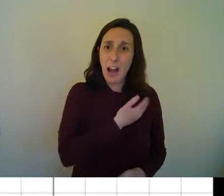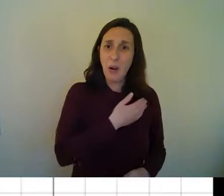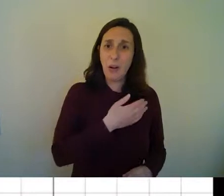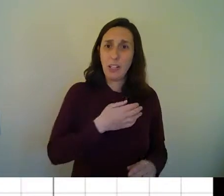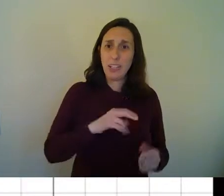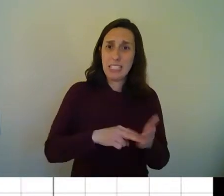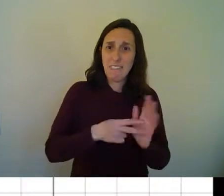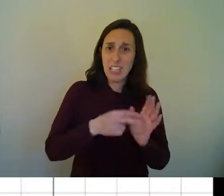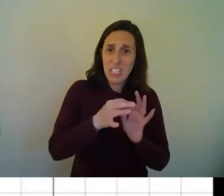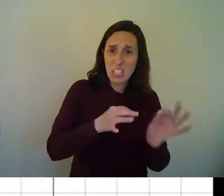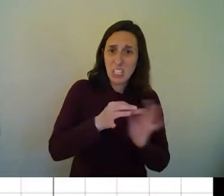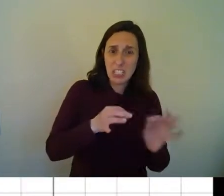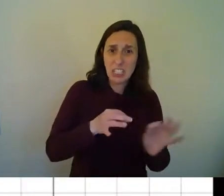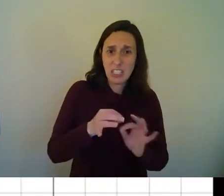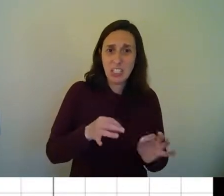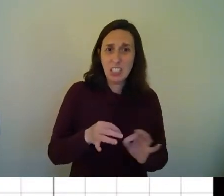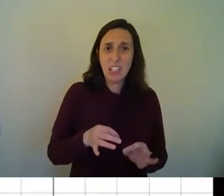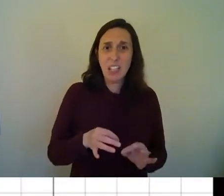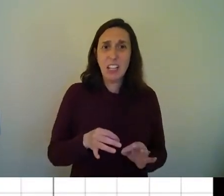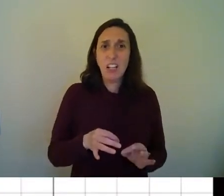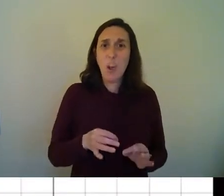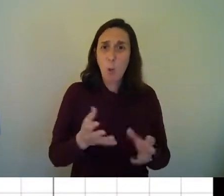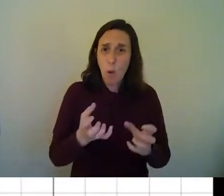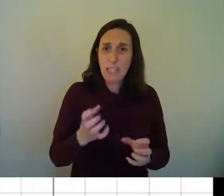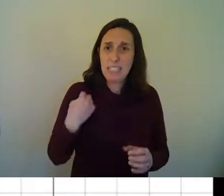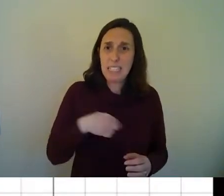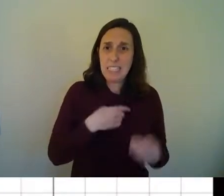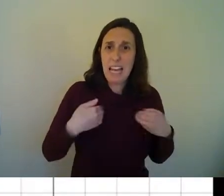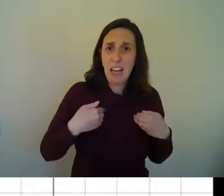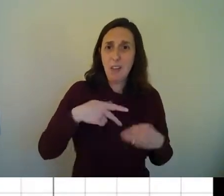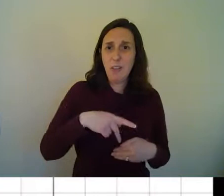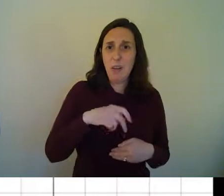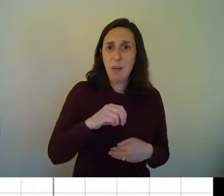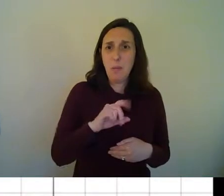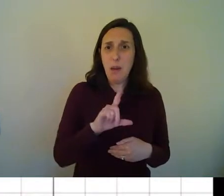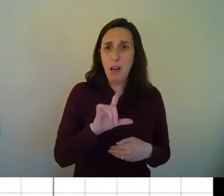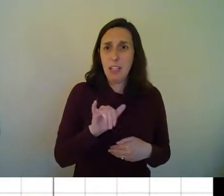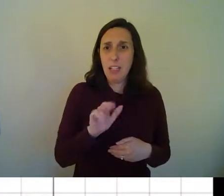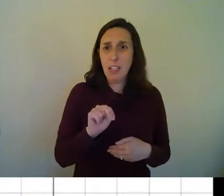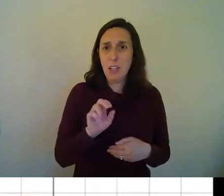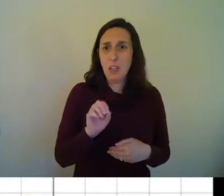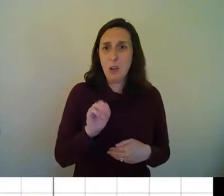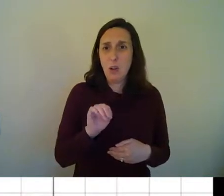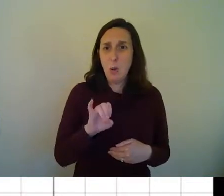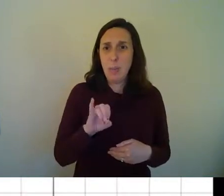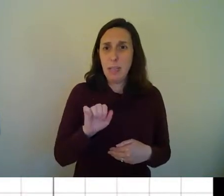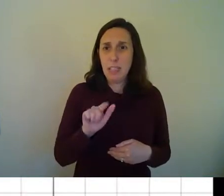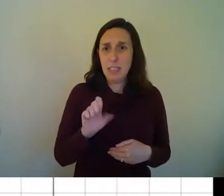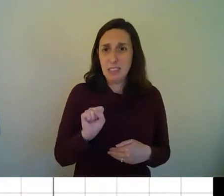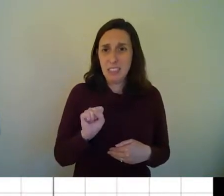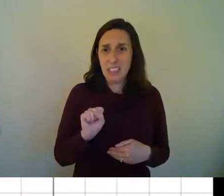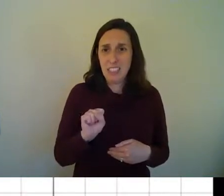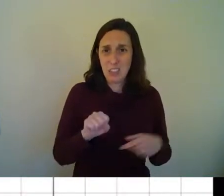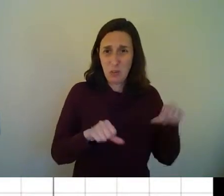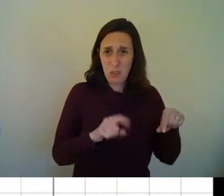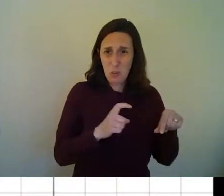right now, wants us to have polynomials. And so with q of x not